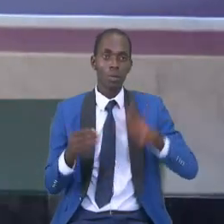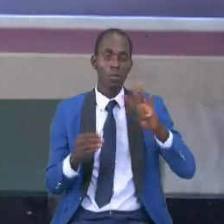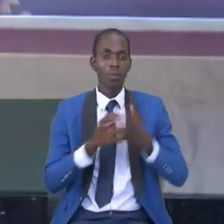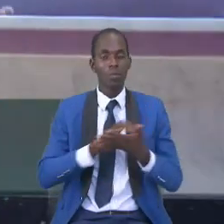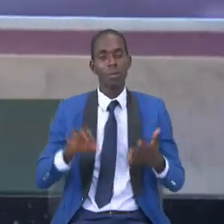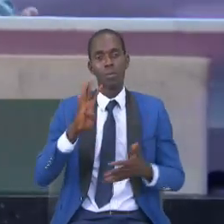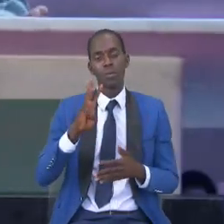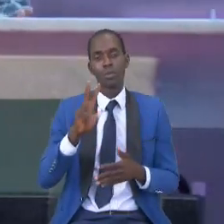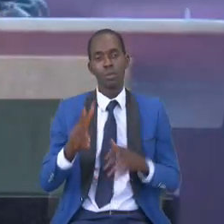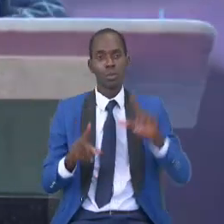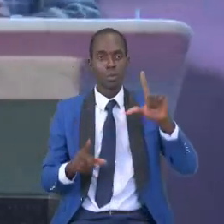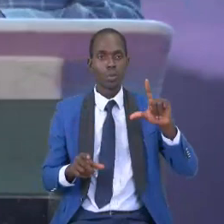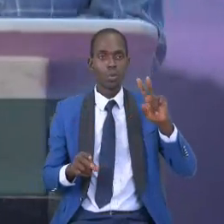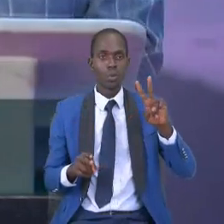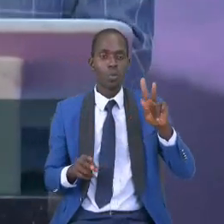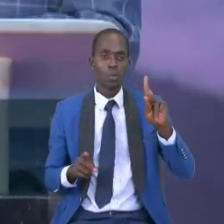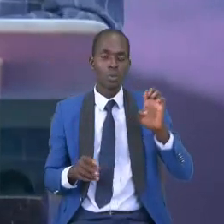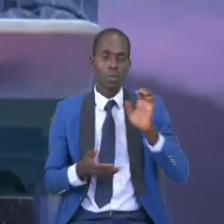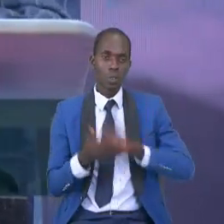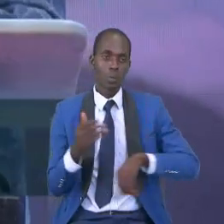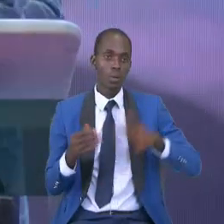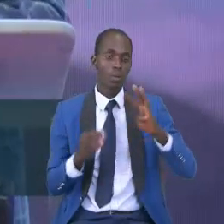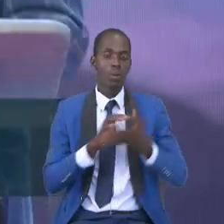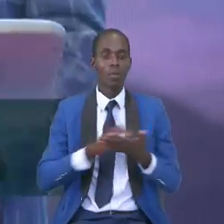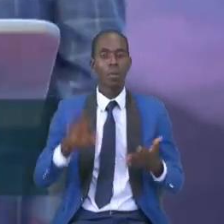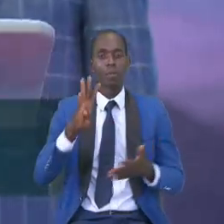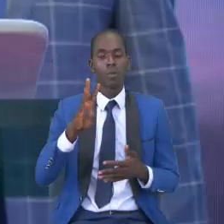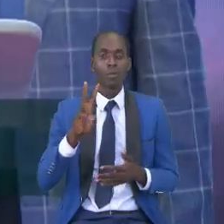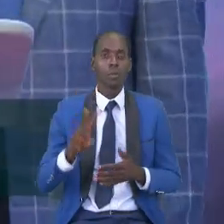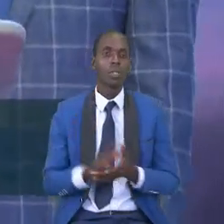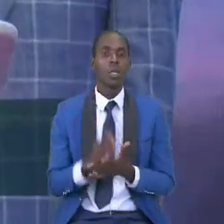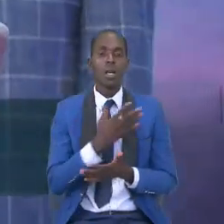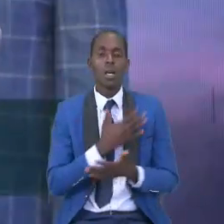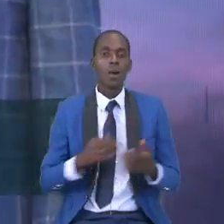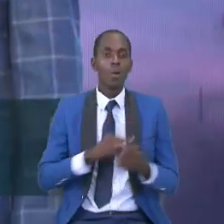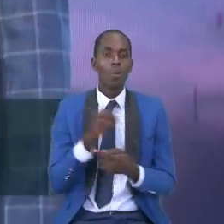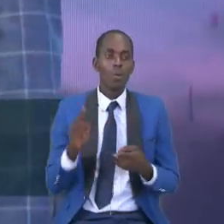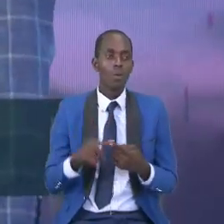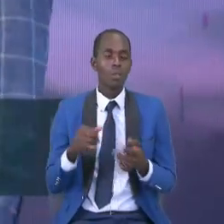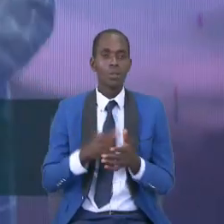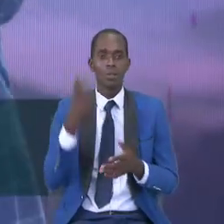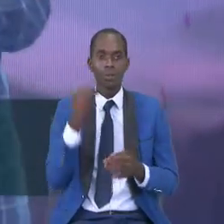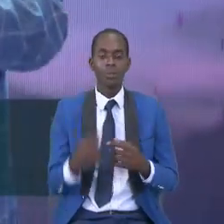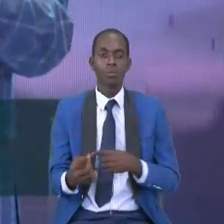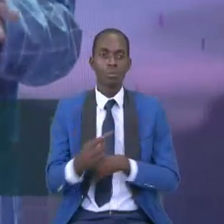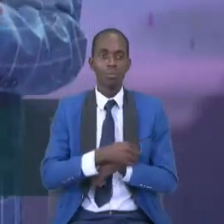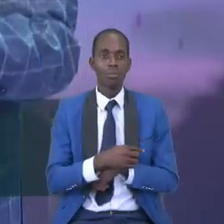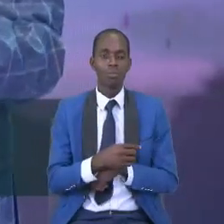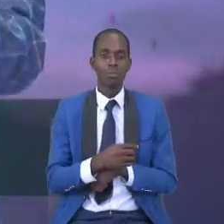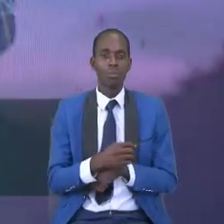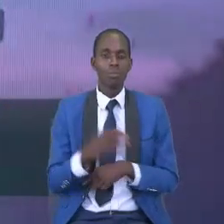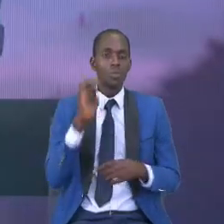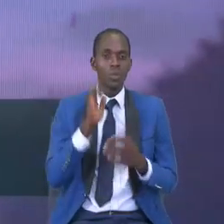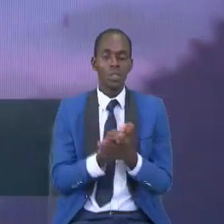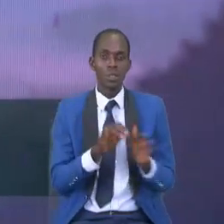Luke chapter 4, we're looking at verse 42, and when it was day, he